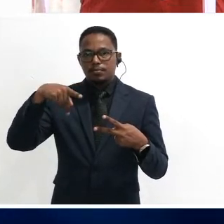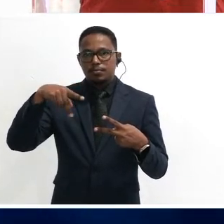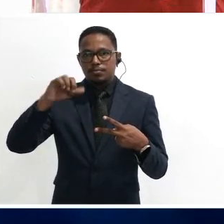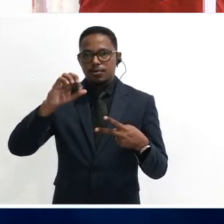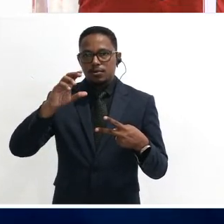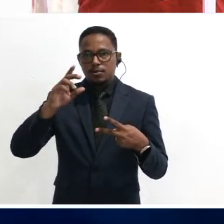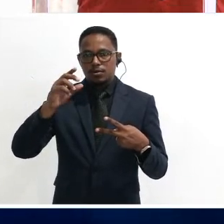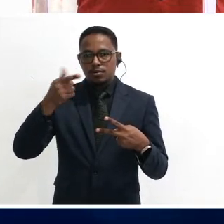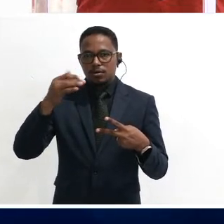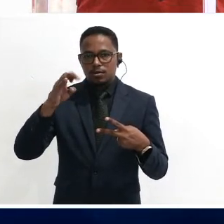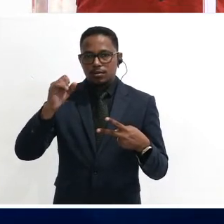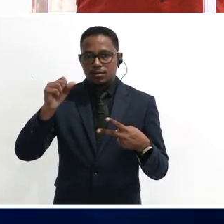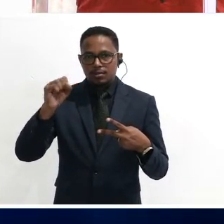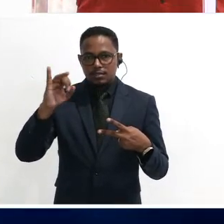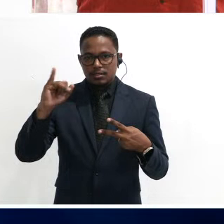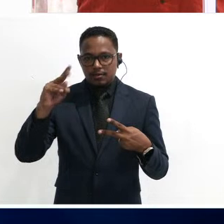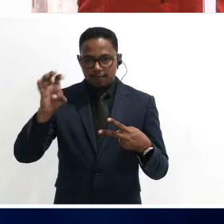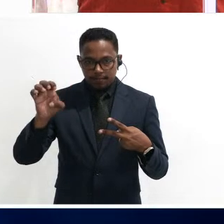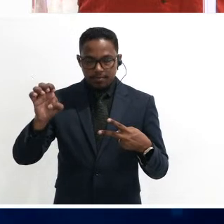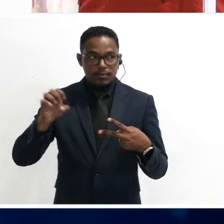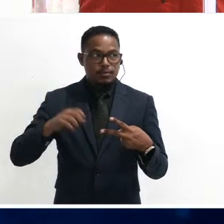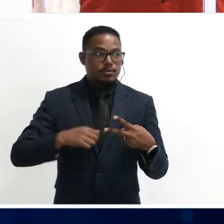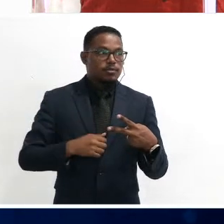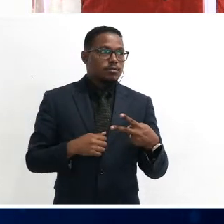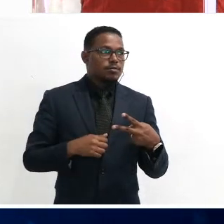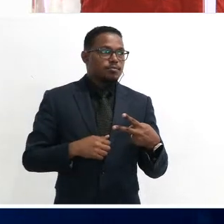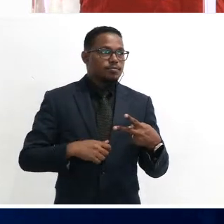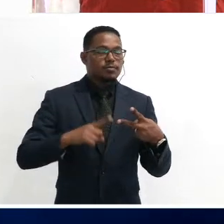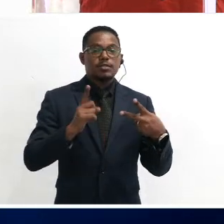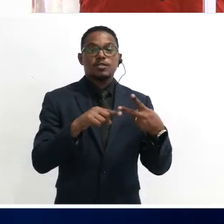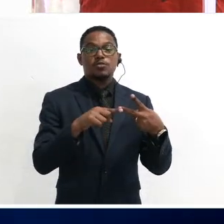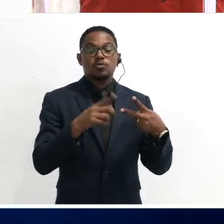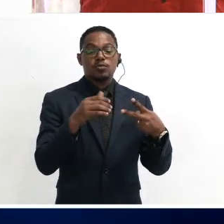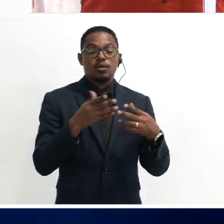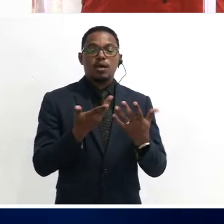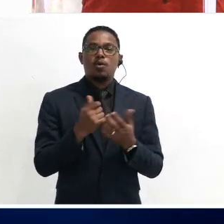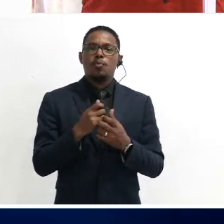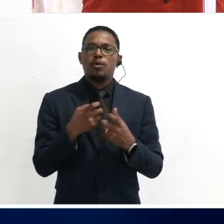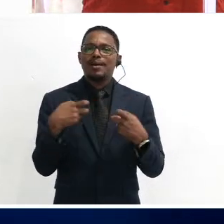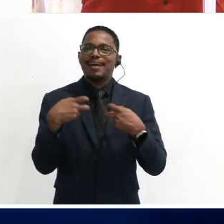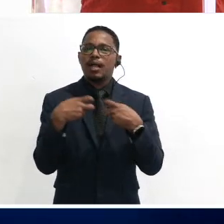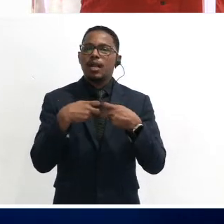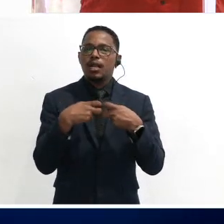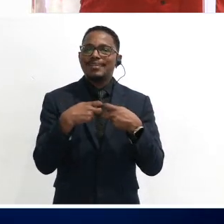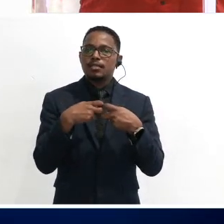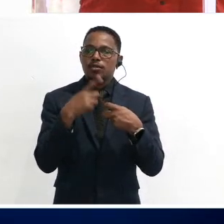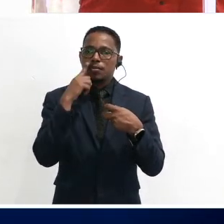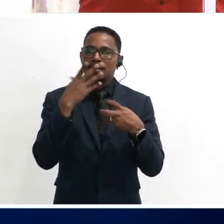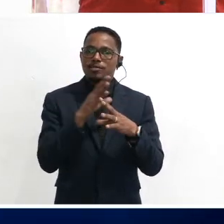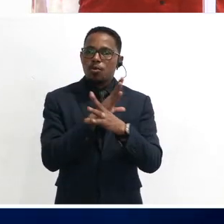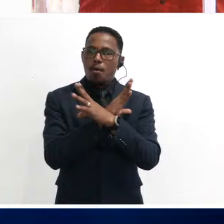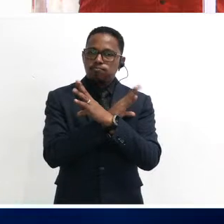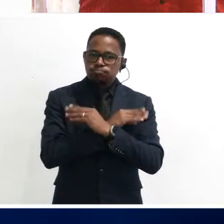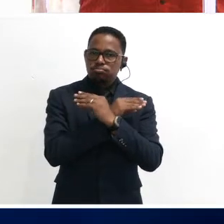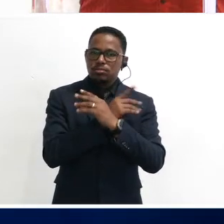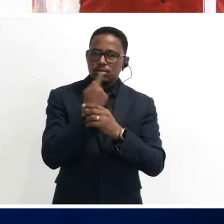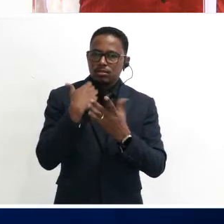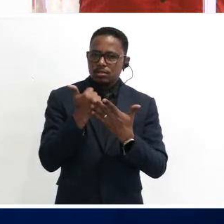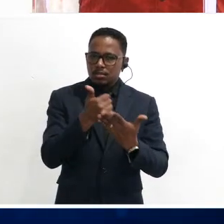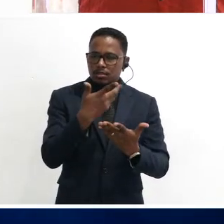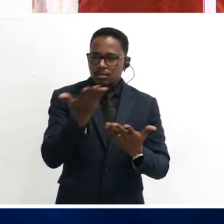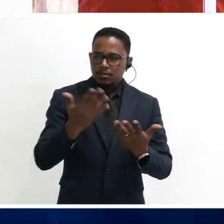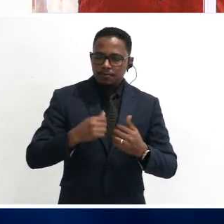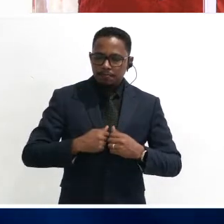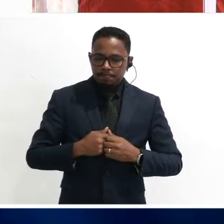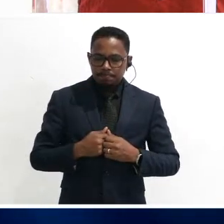exercises the circuits on that wafer to a certain extent. But it's typically not a full functional test.